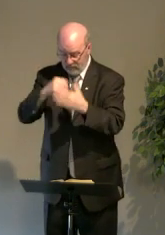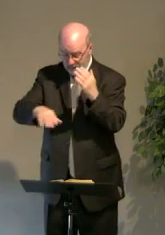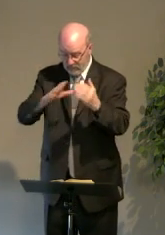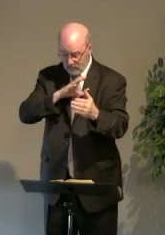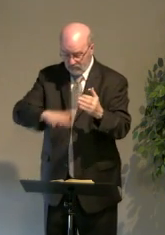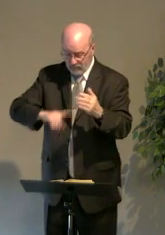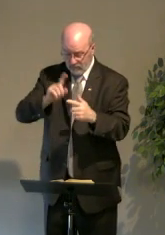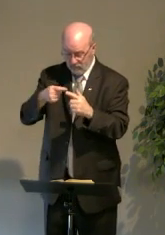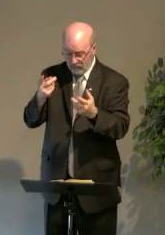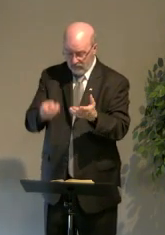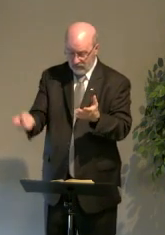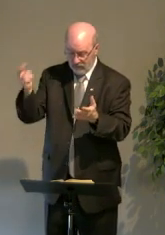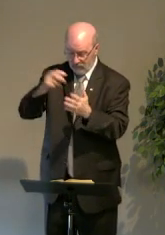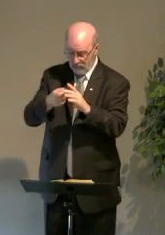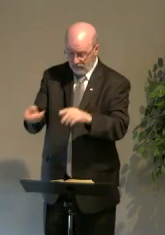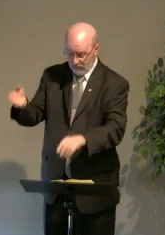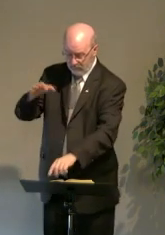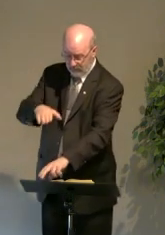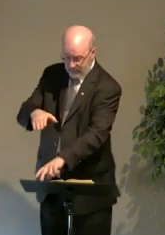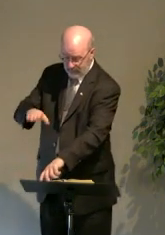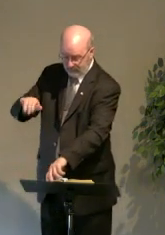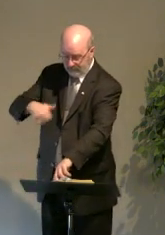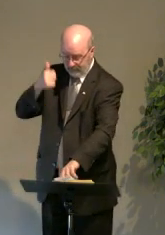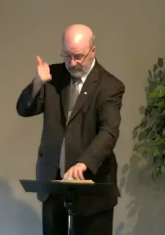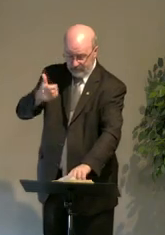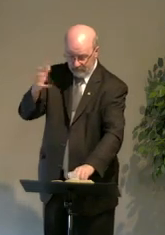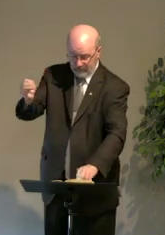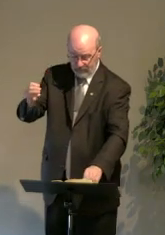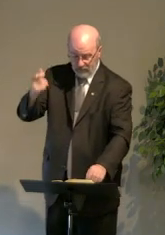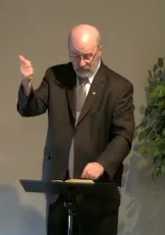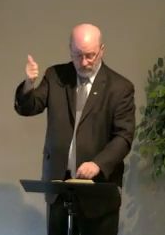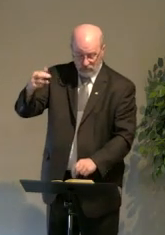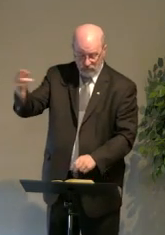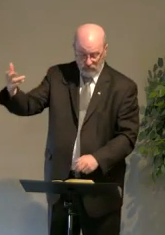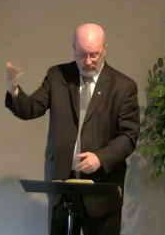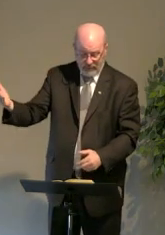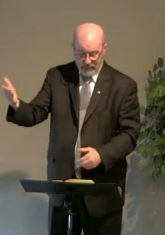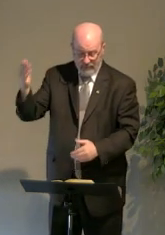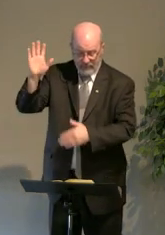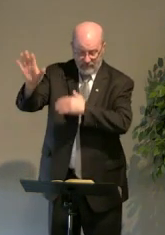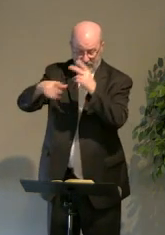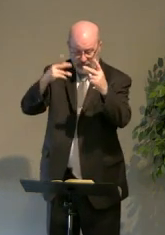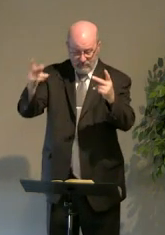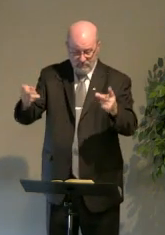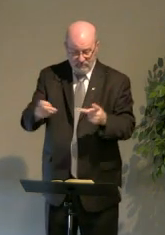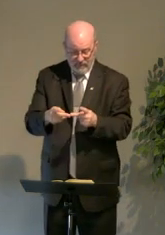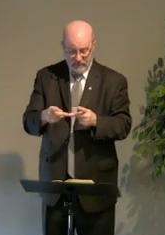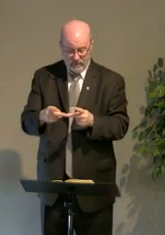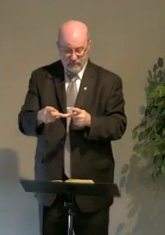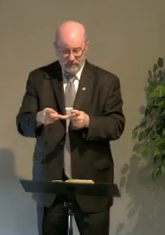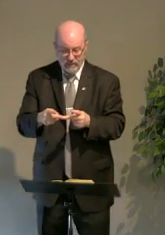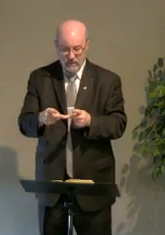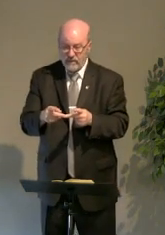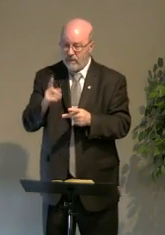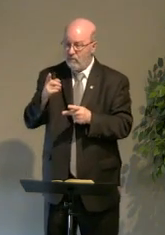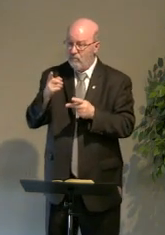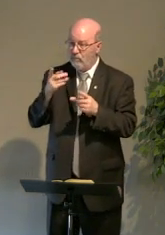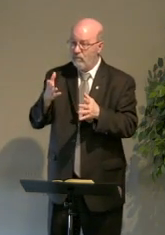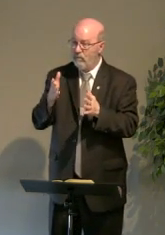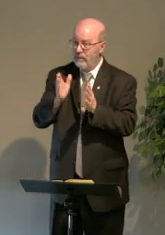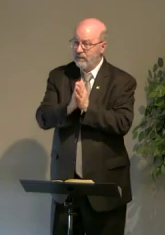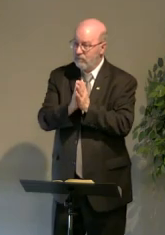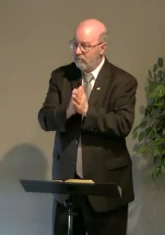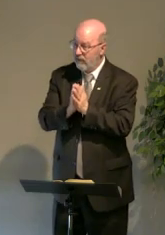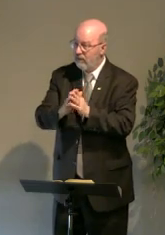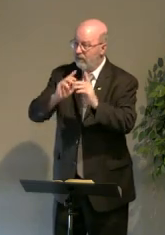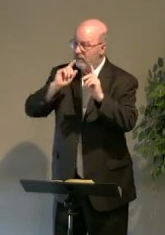wrought in Christ when he was raised from the dead and set him at his own right hand in heavenly places." Now, one of the ways that prayer